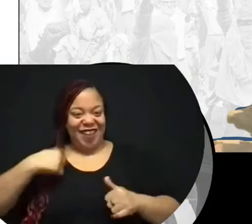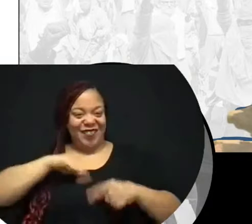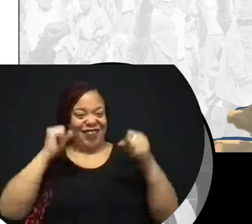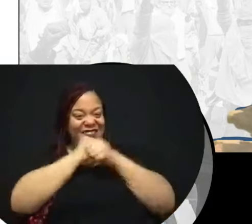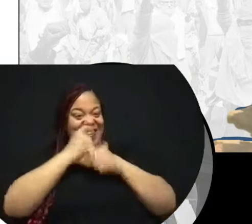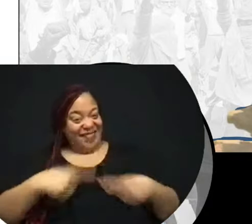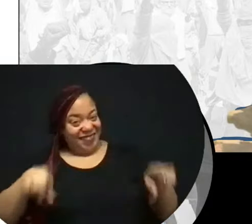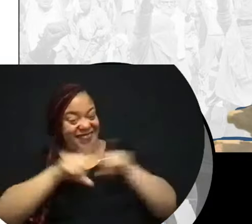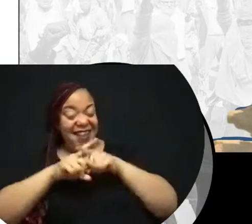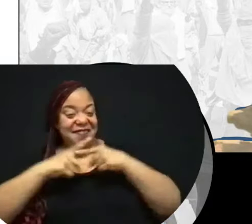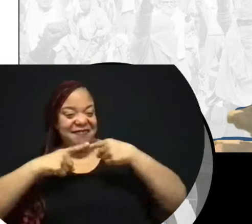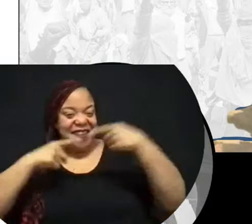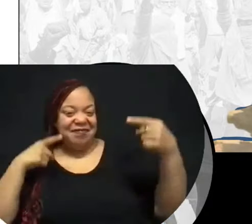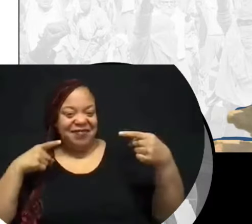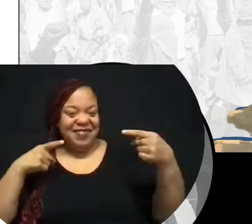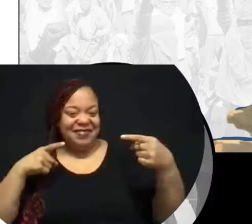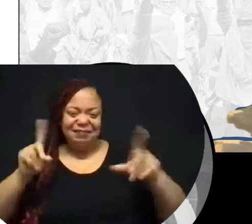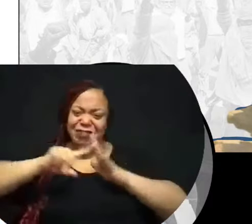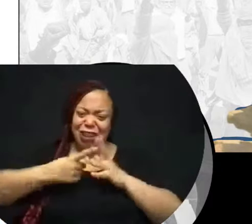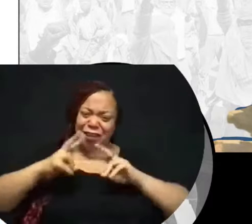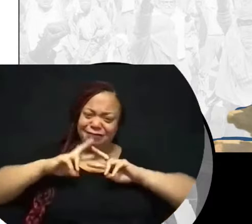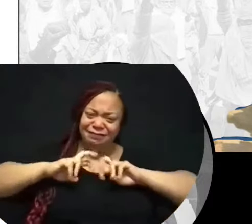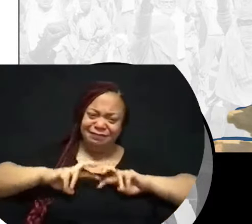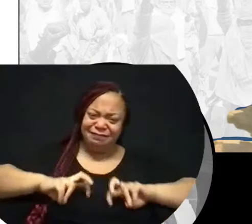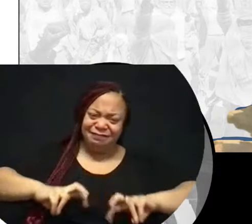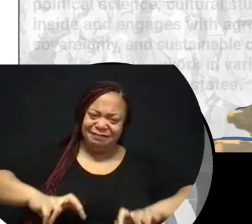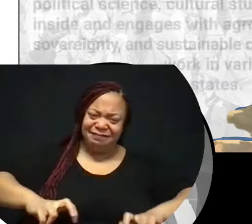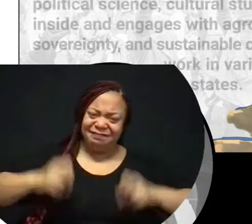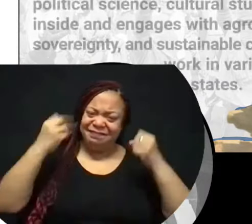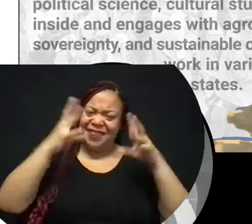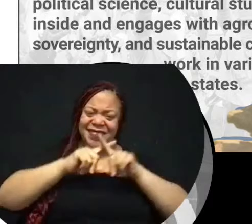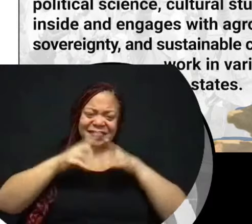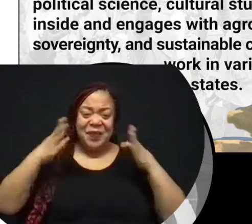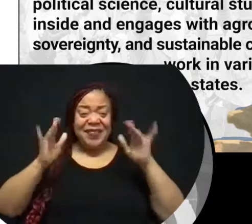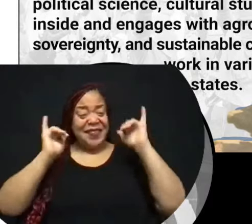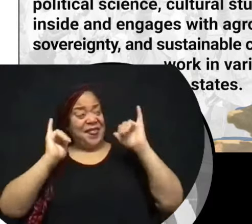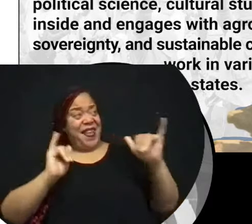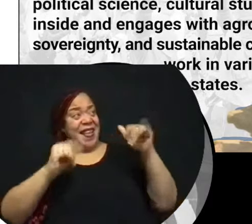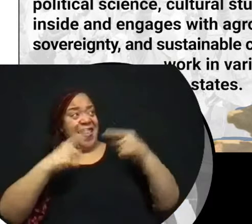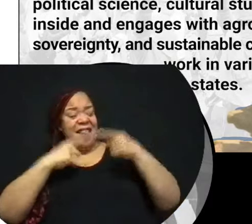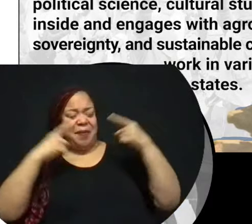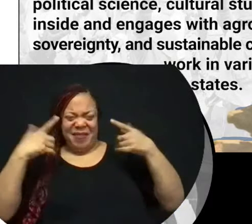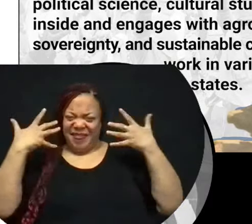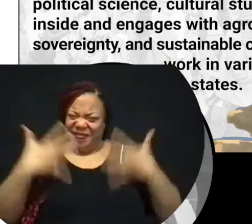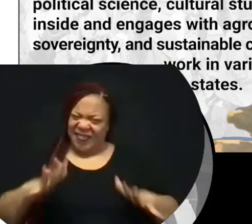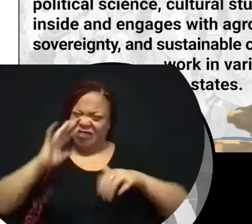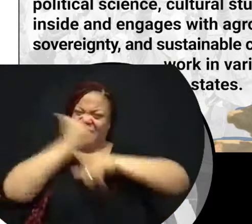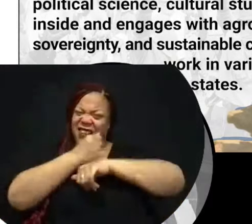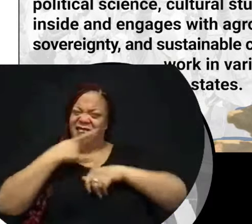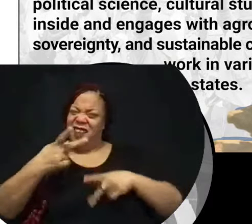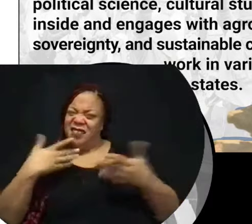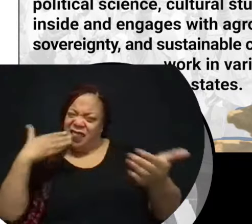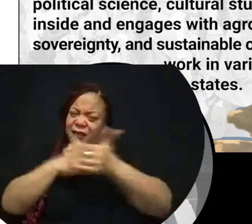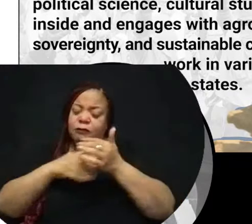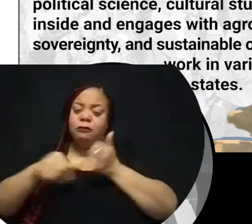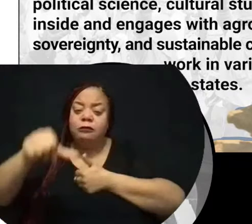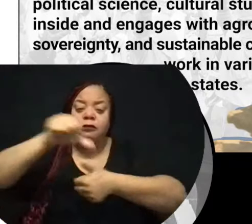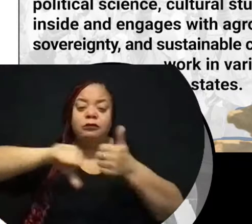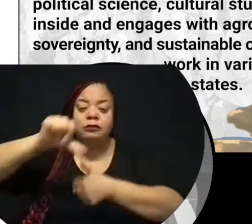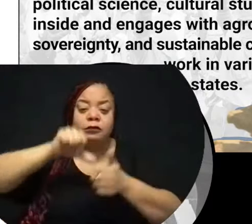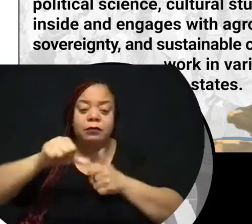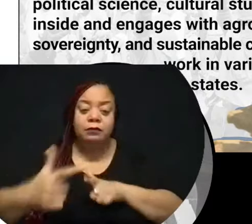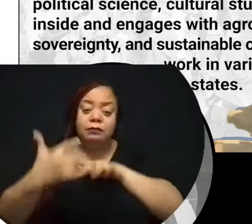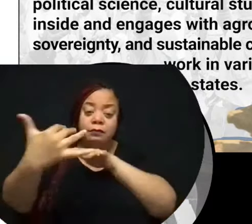There was a collective of us, mainly lifers and people with long sentences, that were